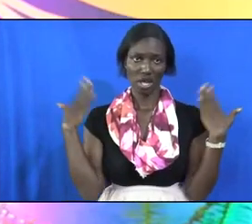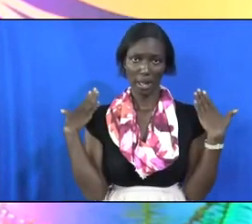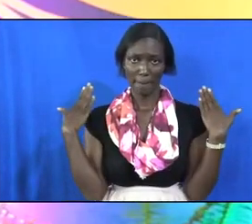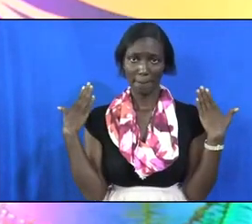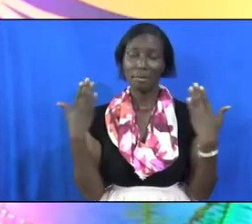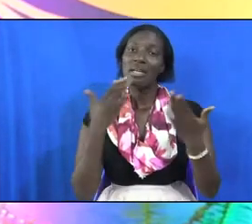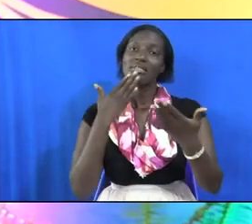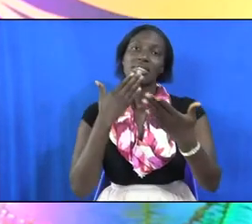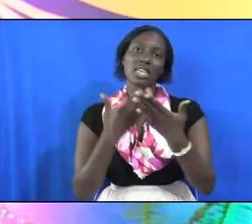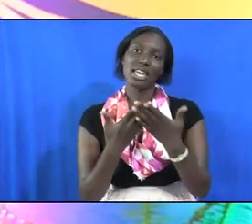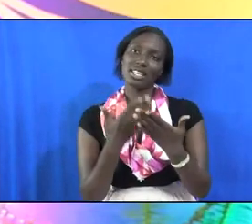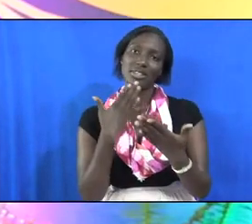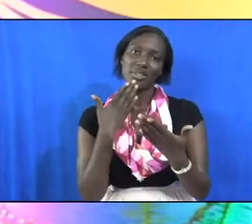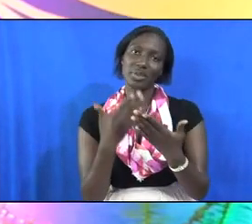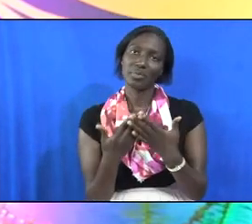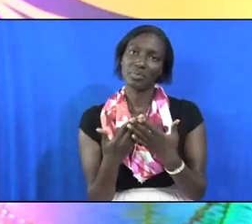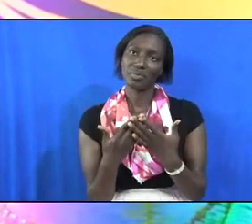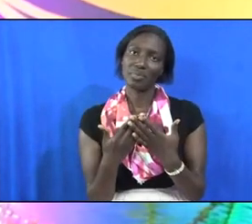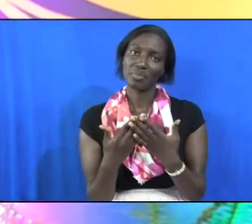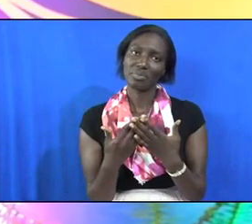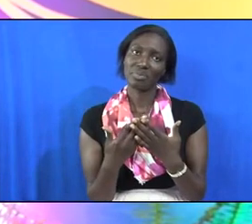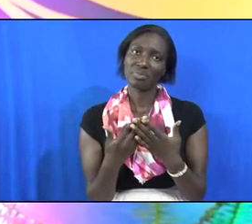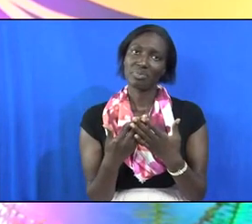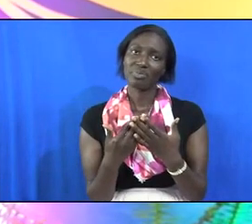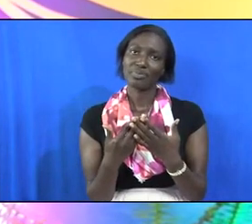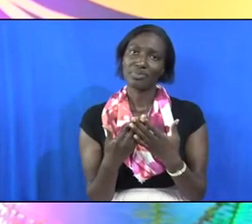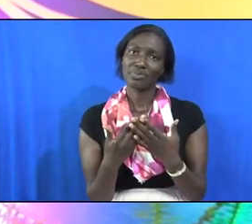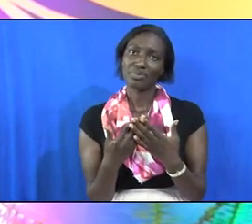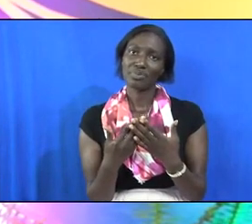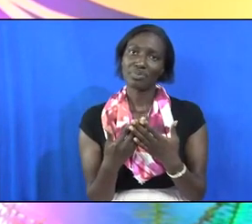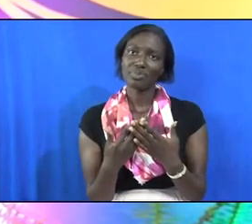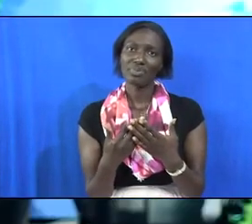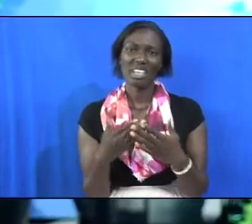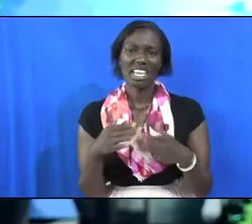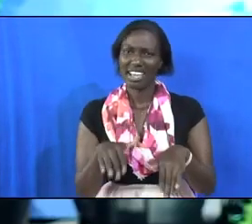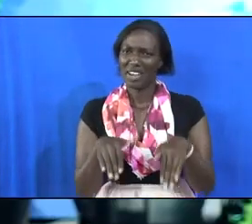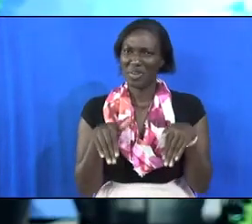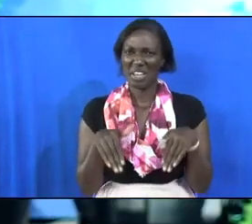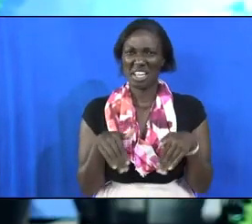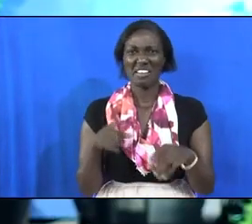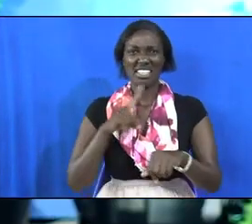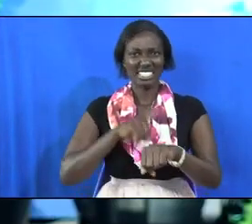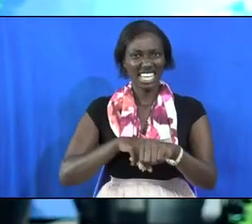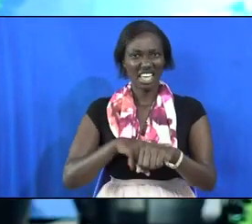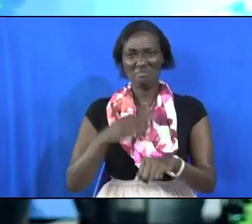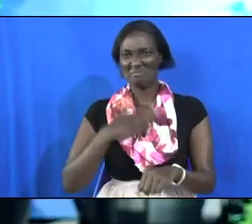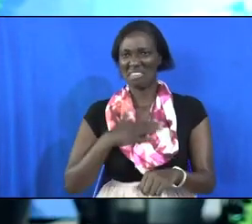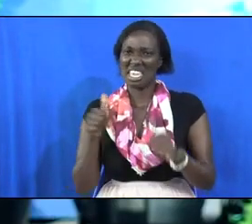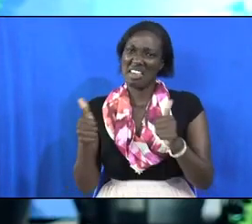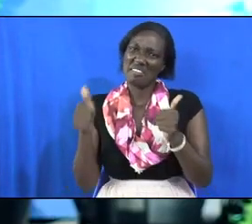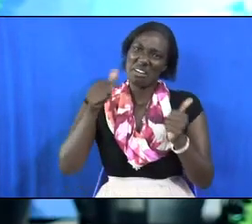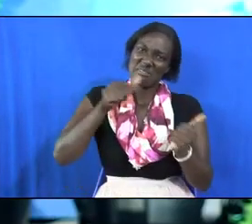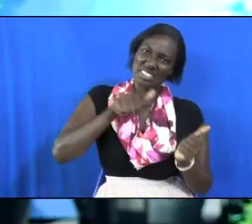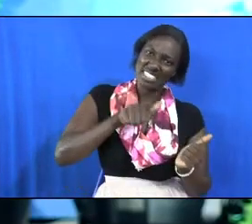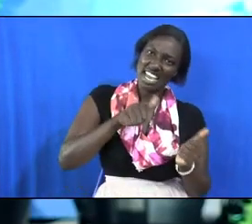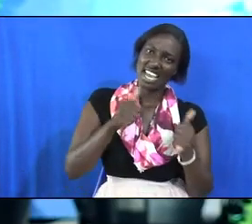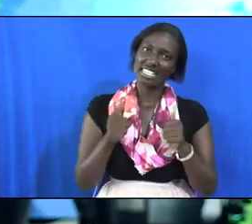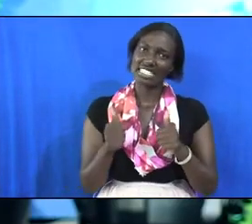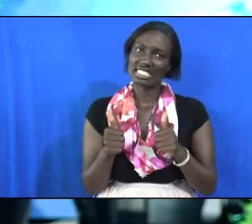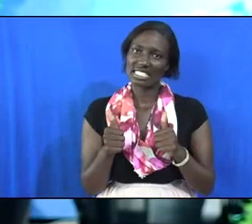Thanks, Dad. I can't wait for the day I'll be wearing a baptism gown and be